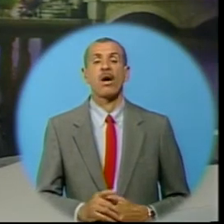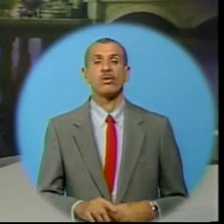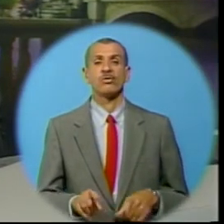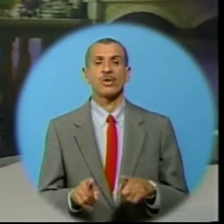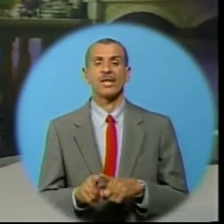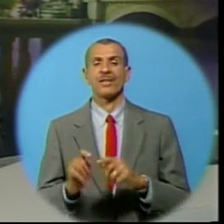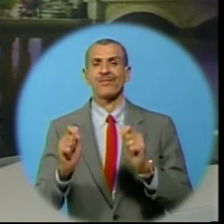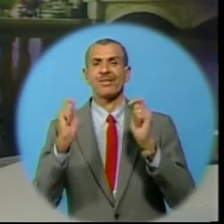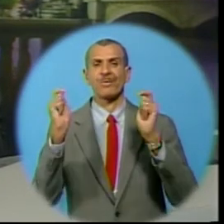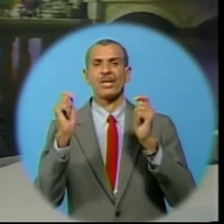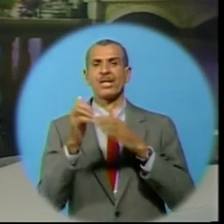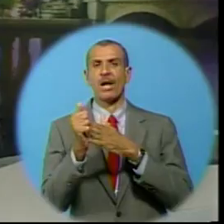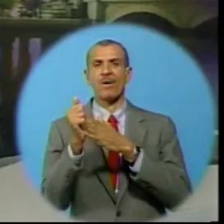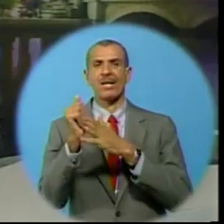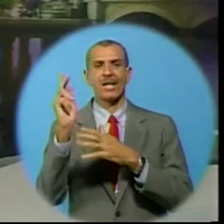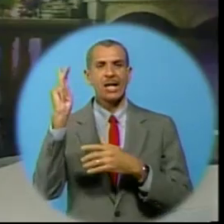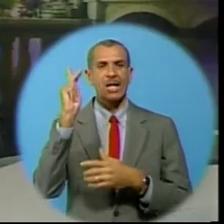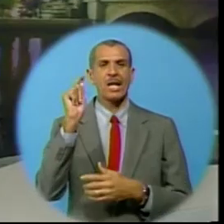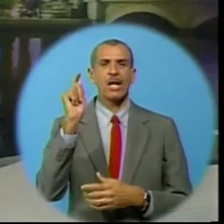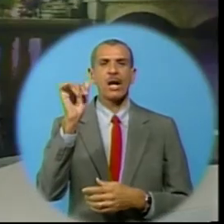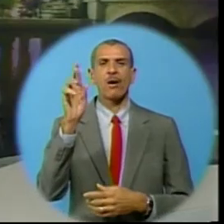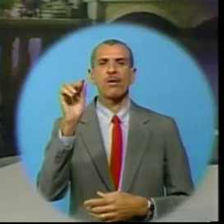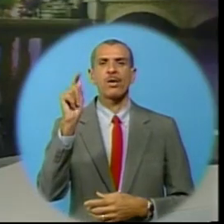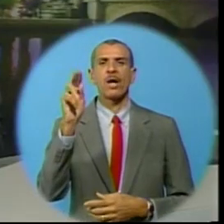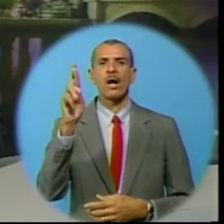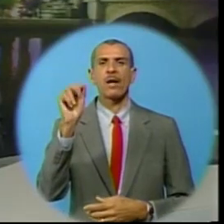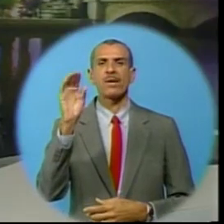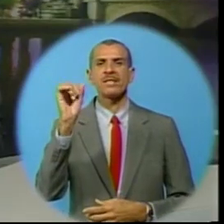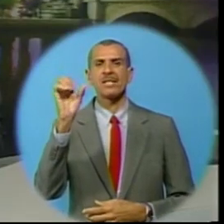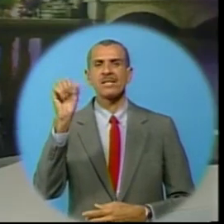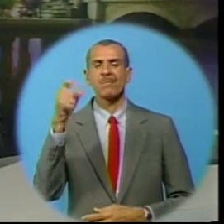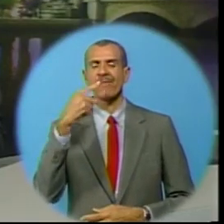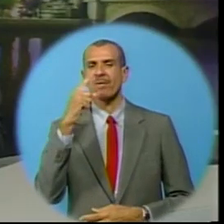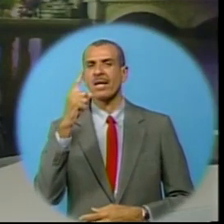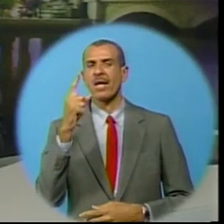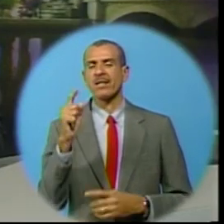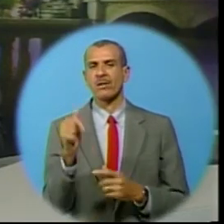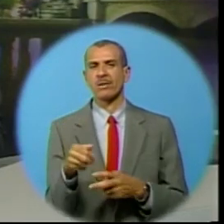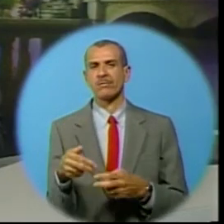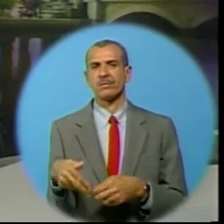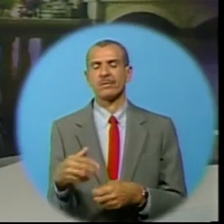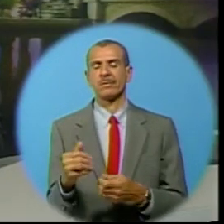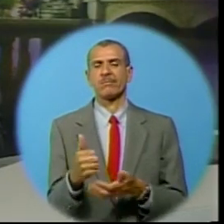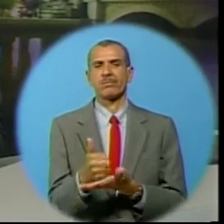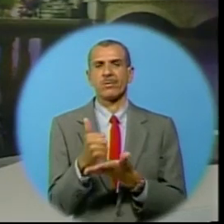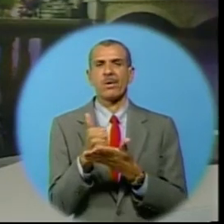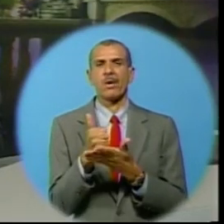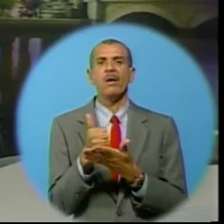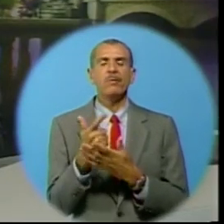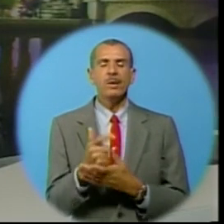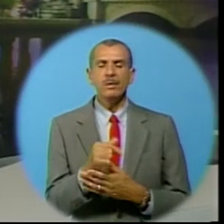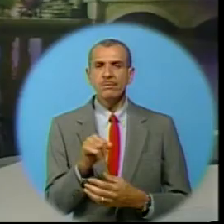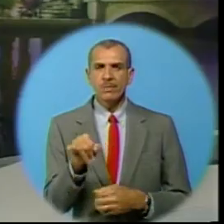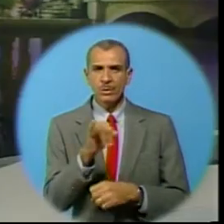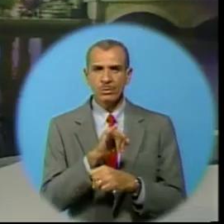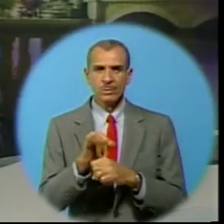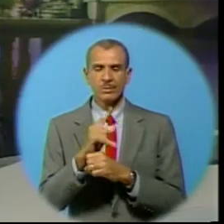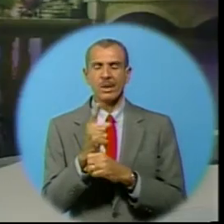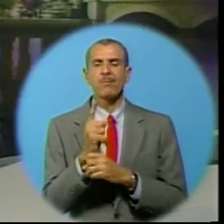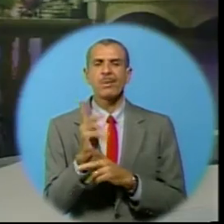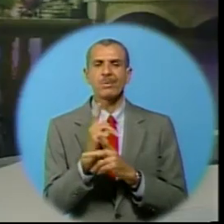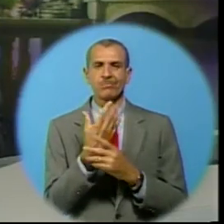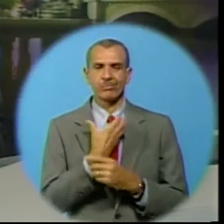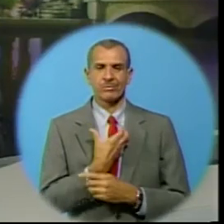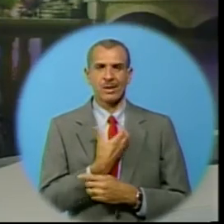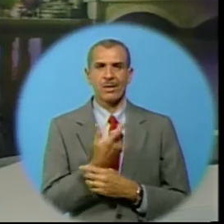Meantime, Festival Director Kerry Rice-Smith says the festival is hosted by Island Worship, a group of young people passionate for God who are called to pray